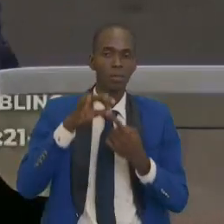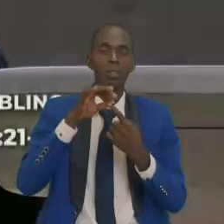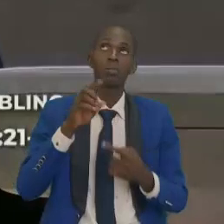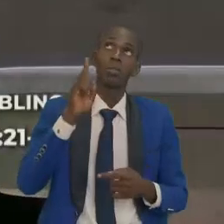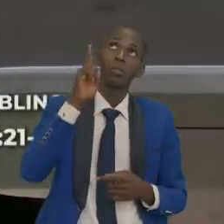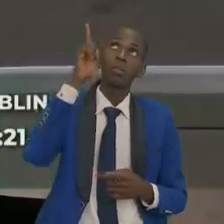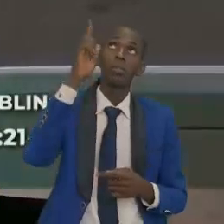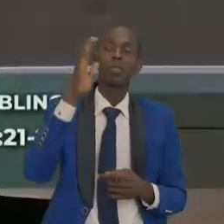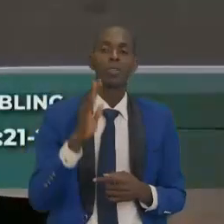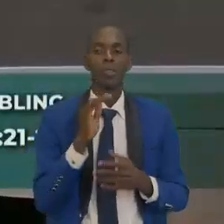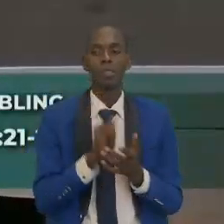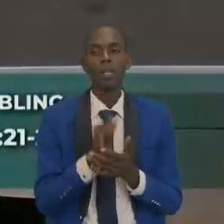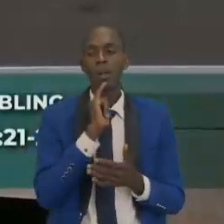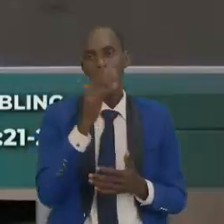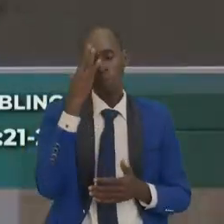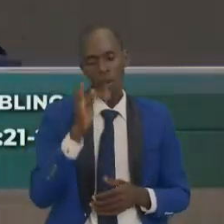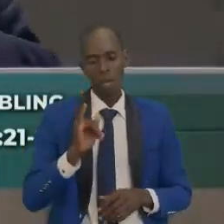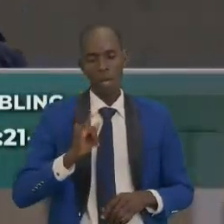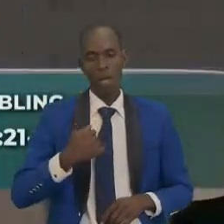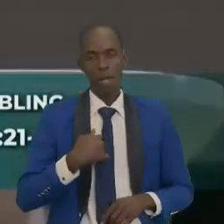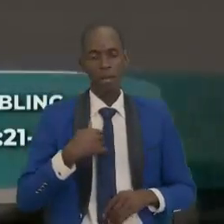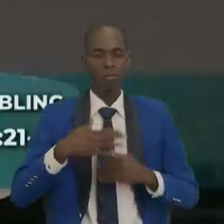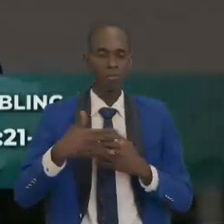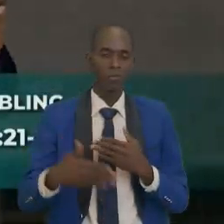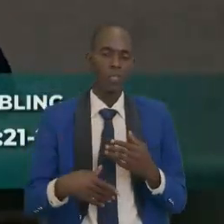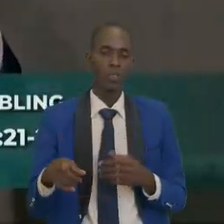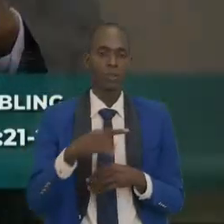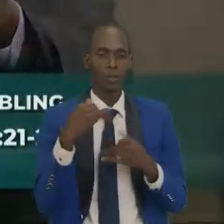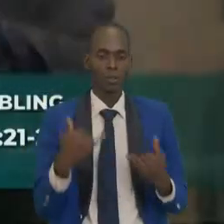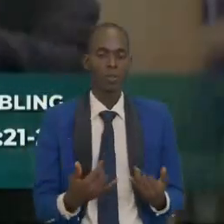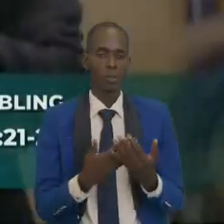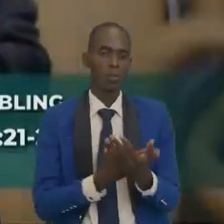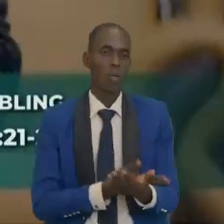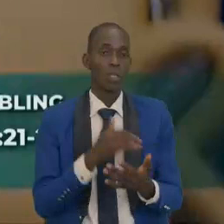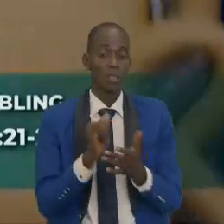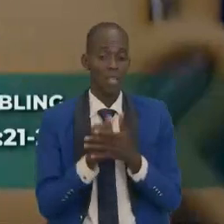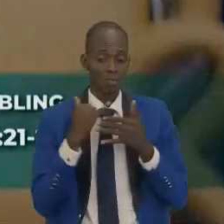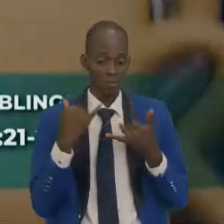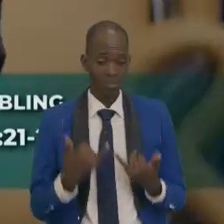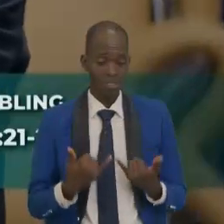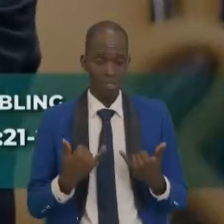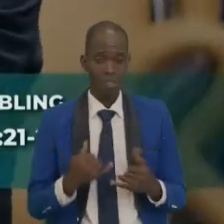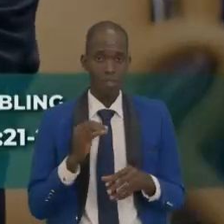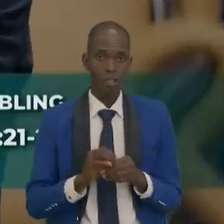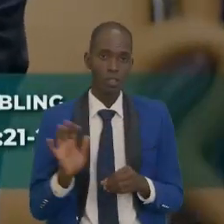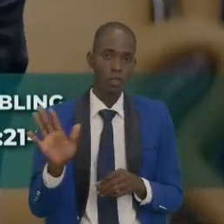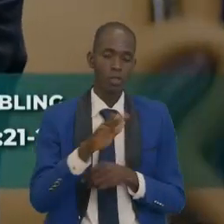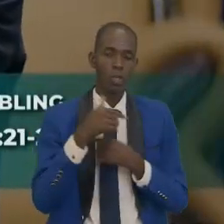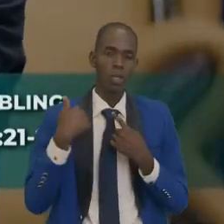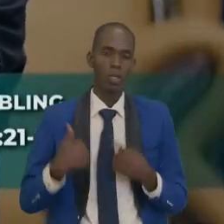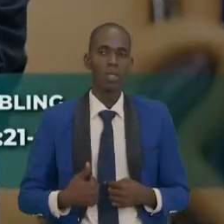that's why I invite you this morning that now in your heart a new